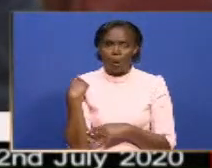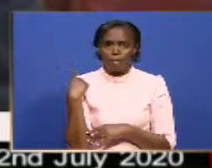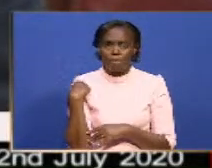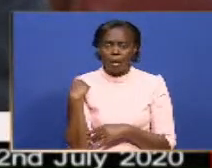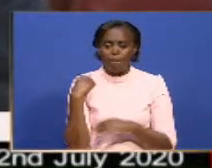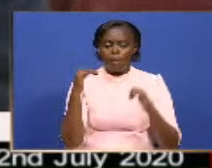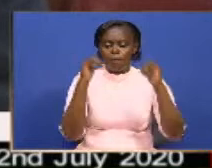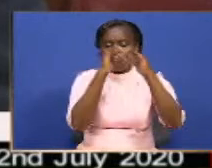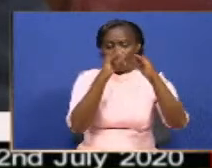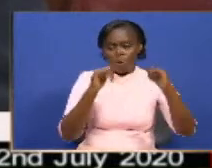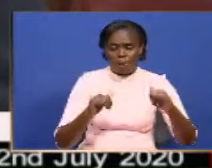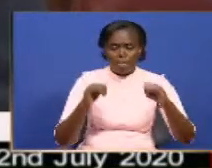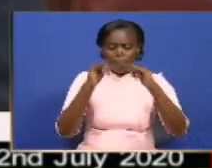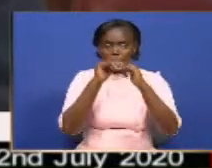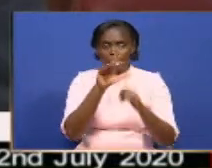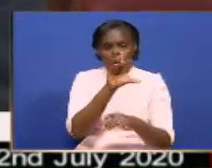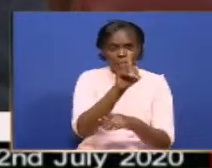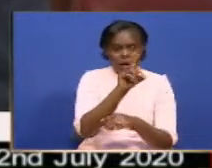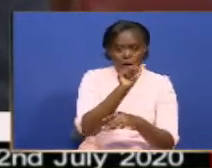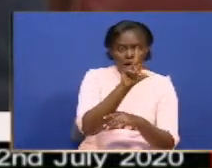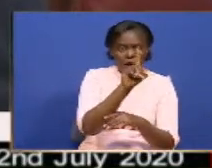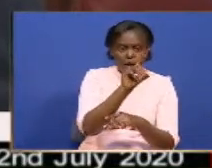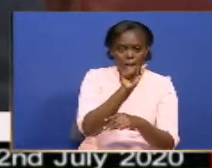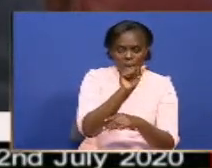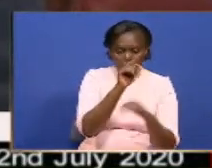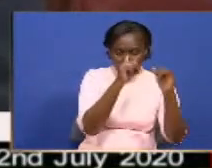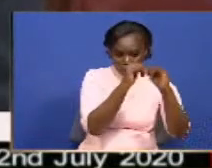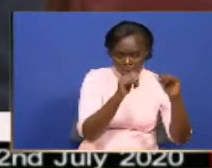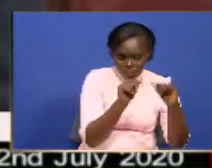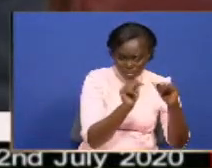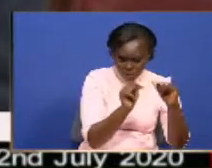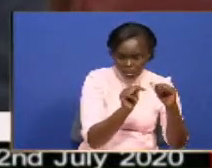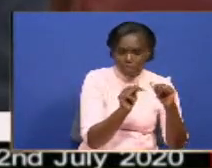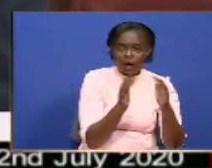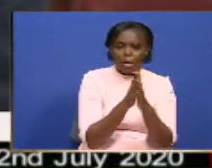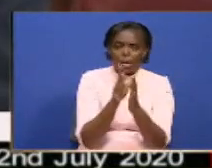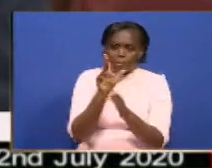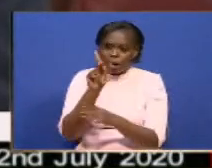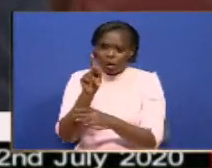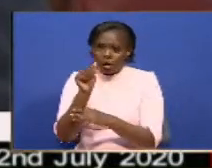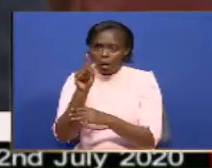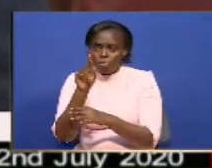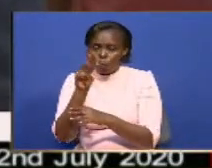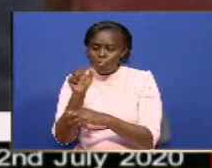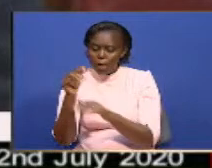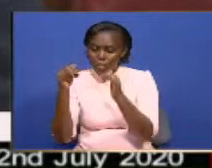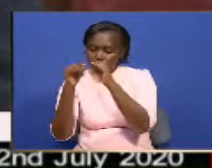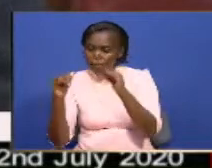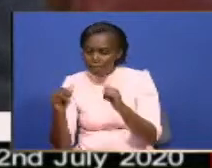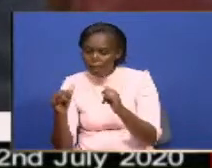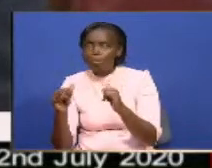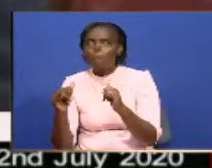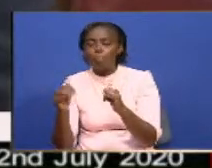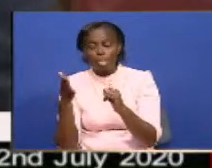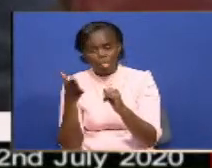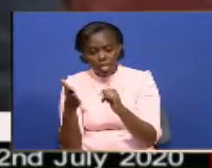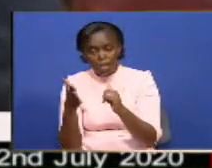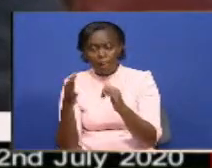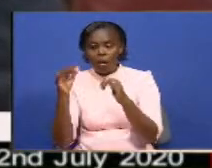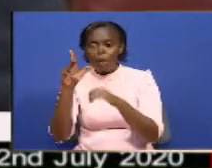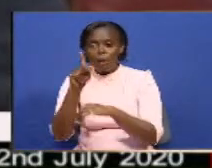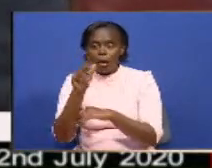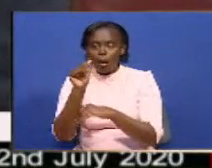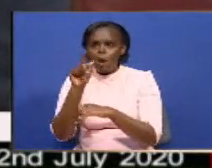camps. In fact, Dadaab, which has most of the refugees, and Kakuma, and some of us may know, Kakuma is actually